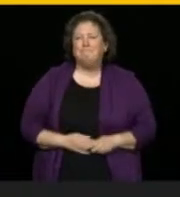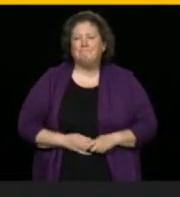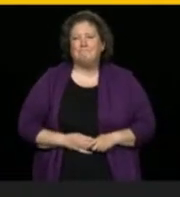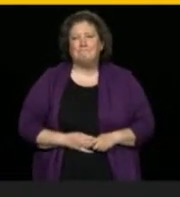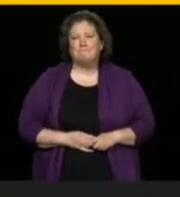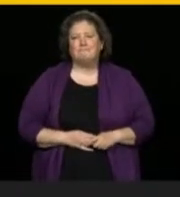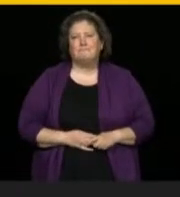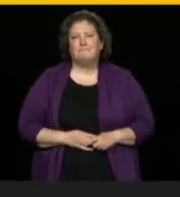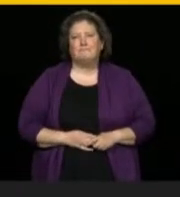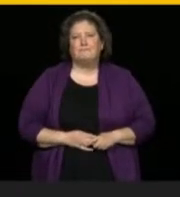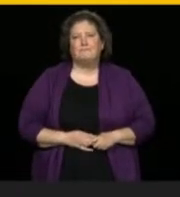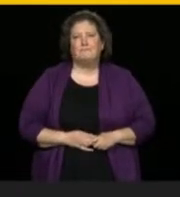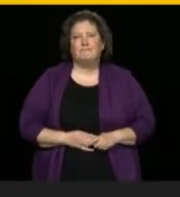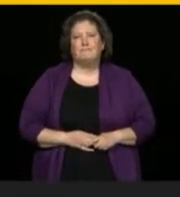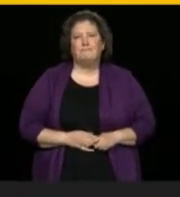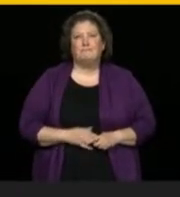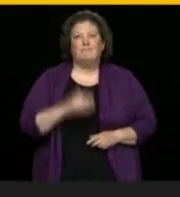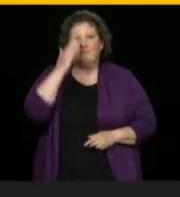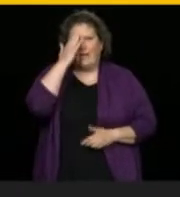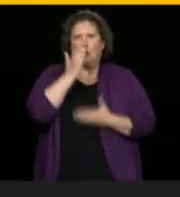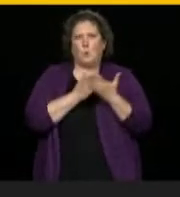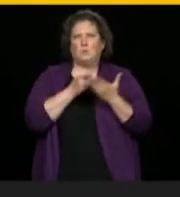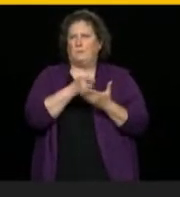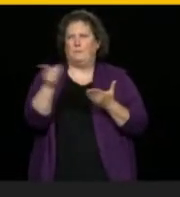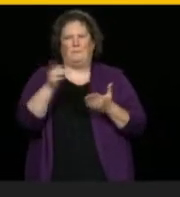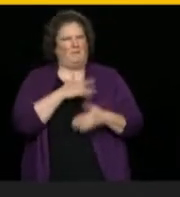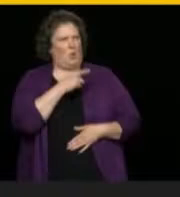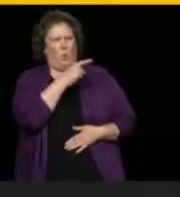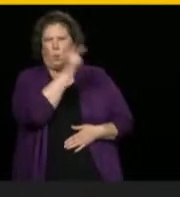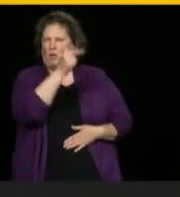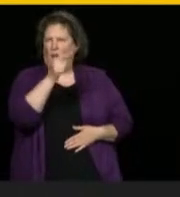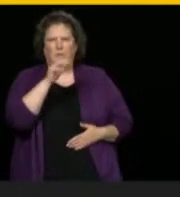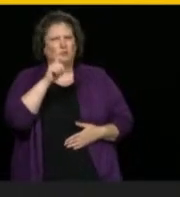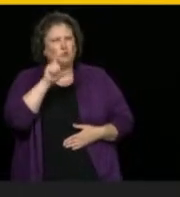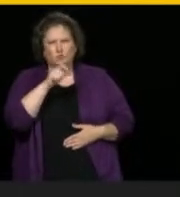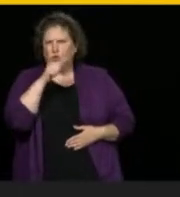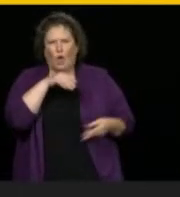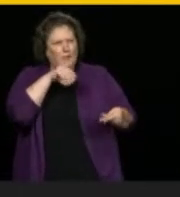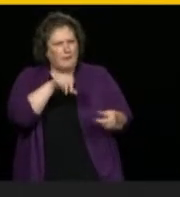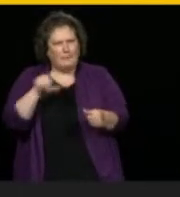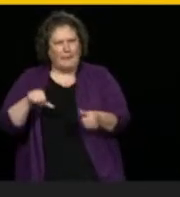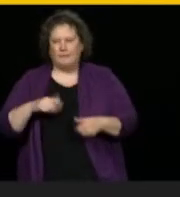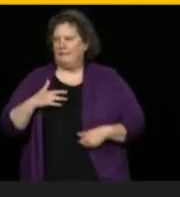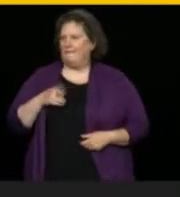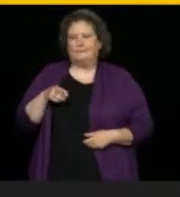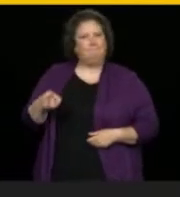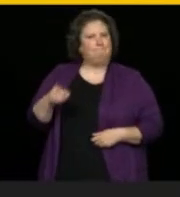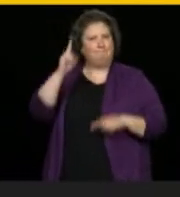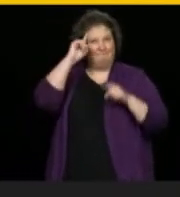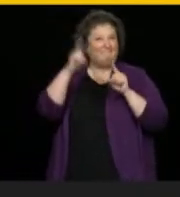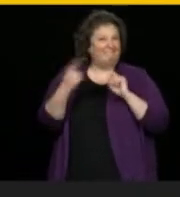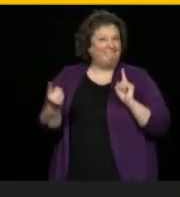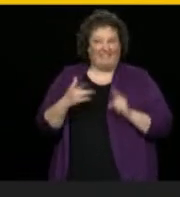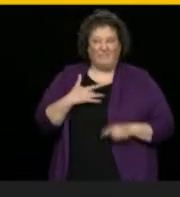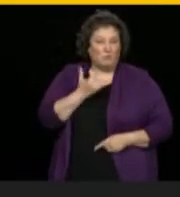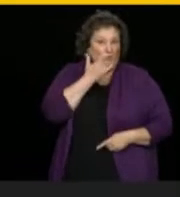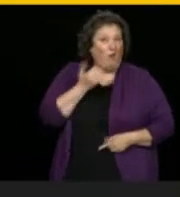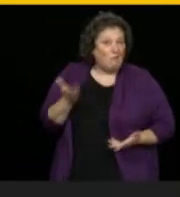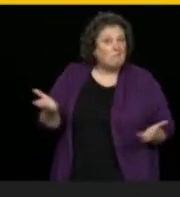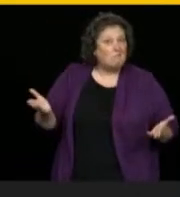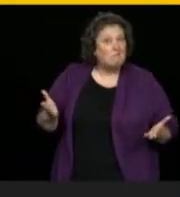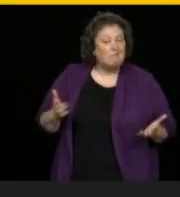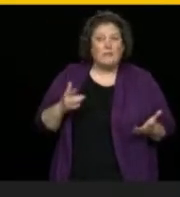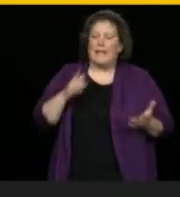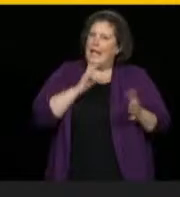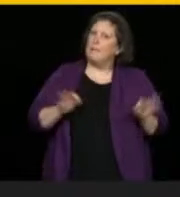should have done less, but I think that's wrong. Now was the time for the federal government to step